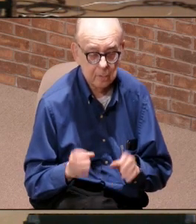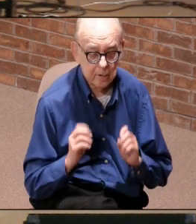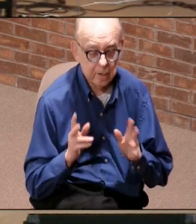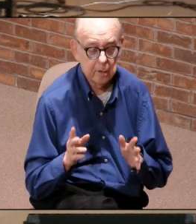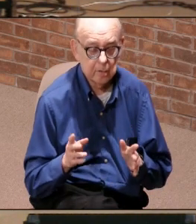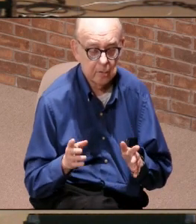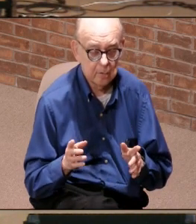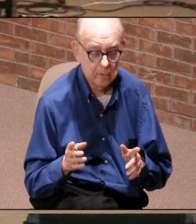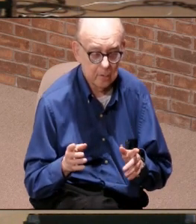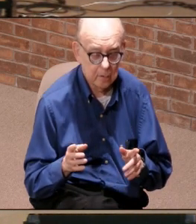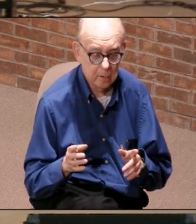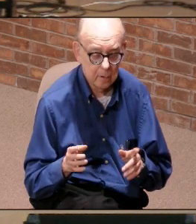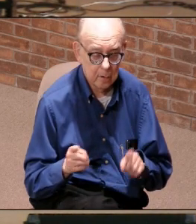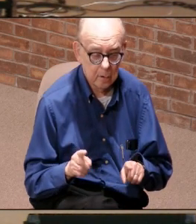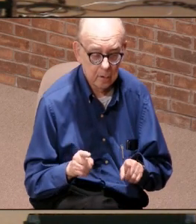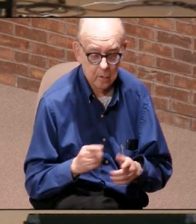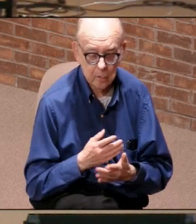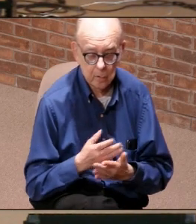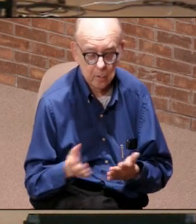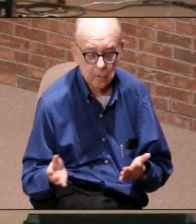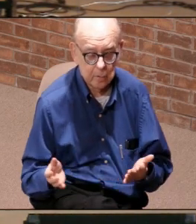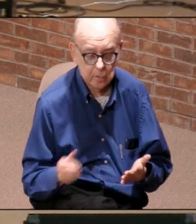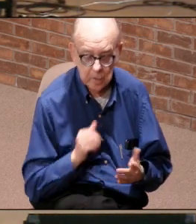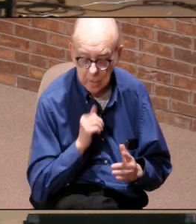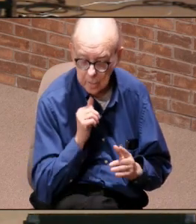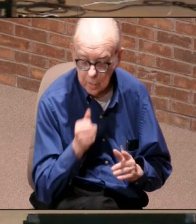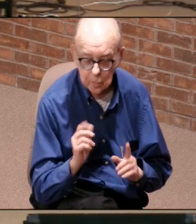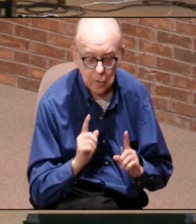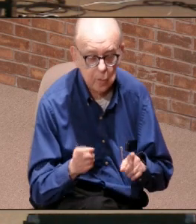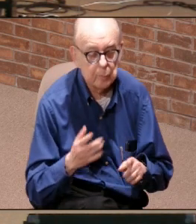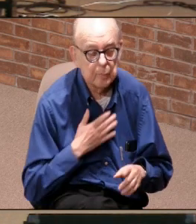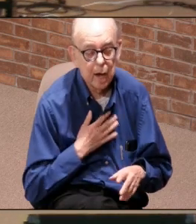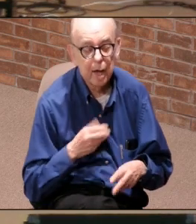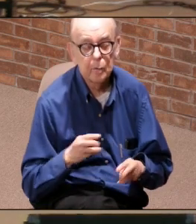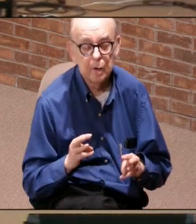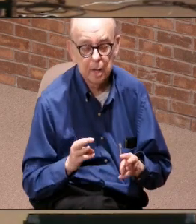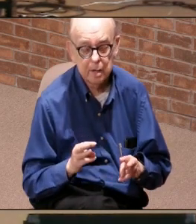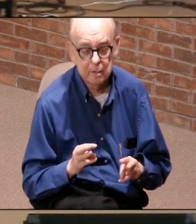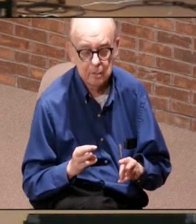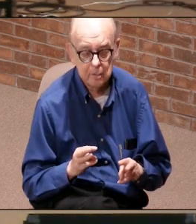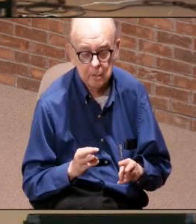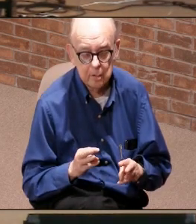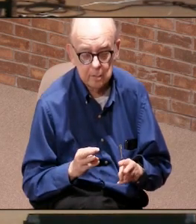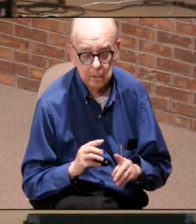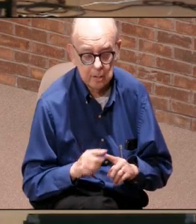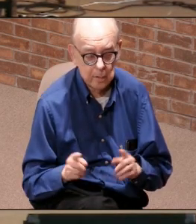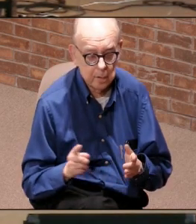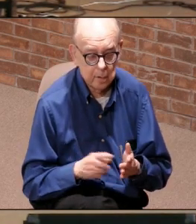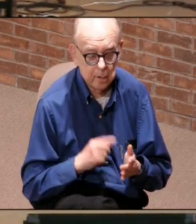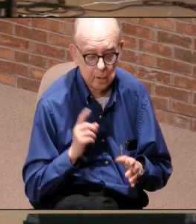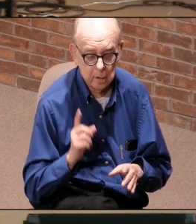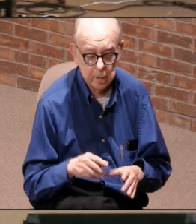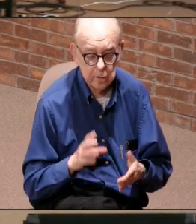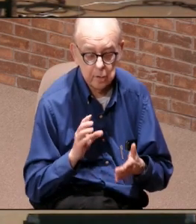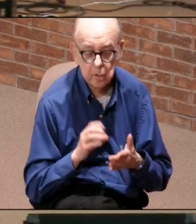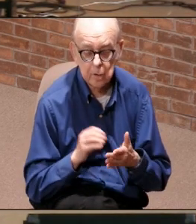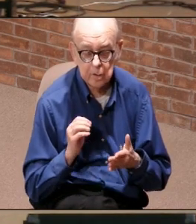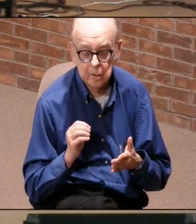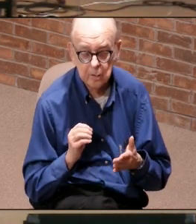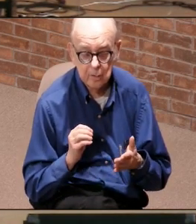I don't like it when things don't always go my way. But sometimes I need to